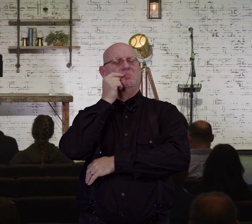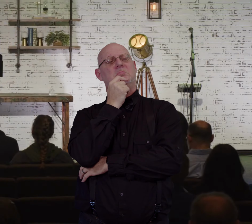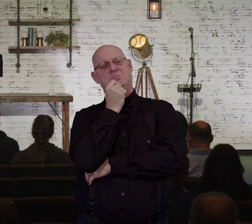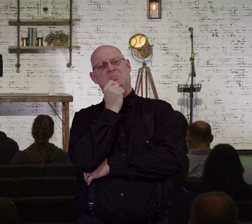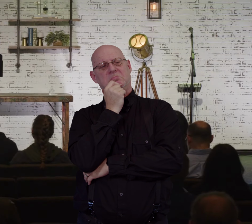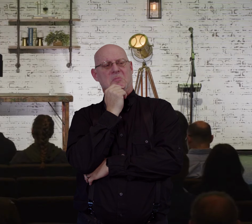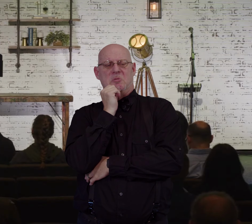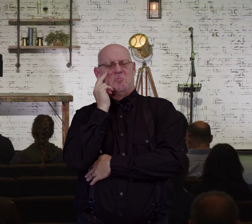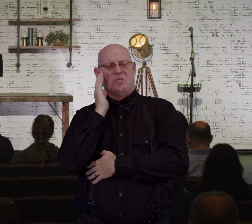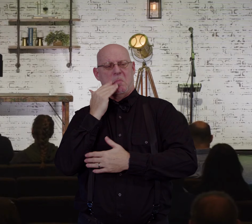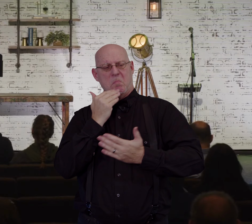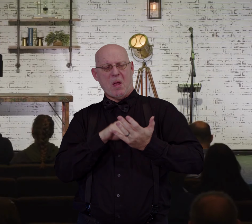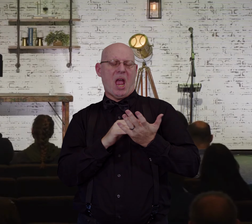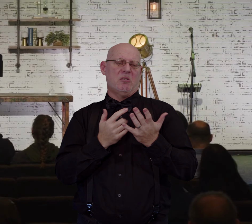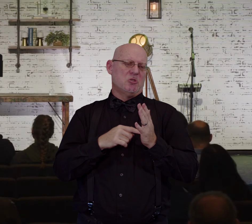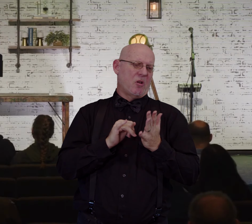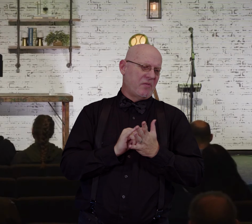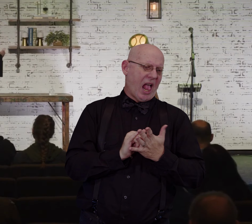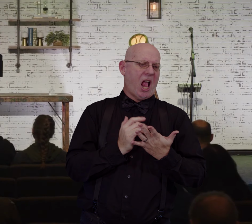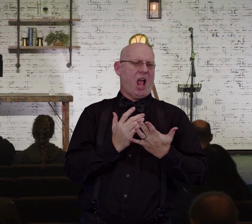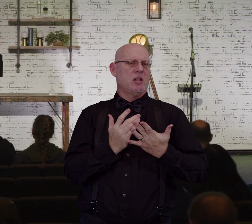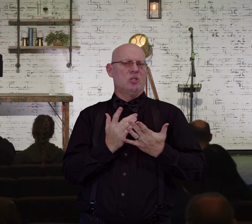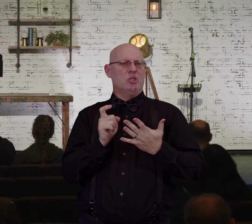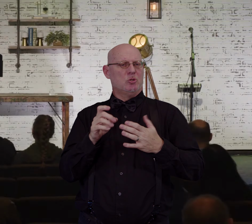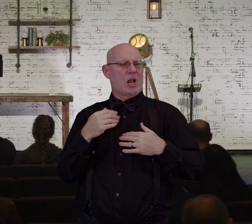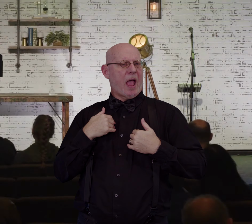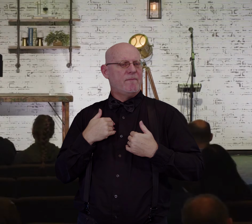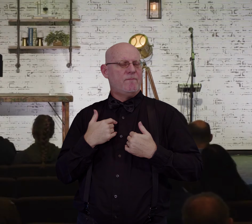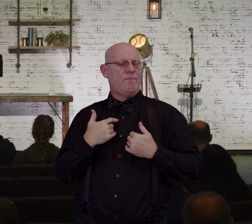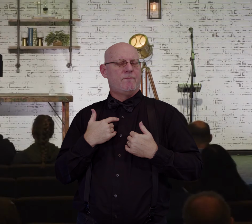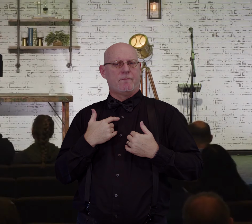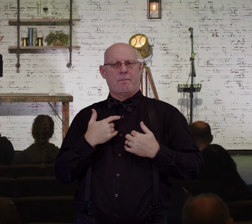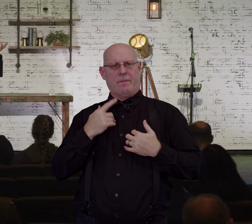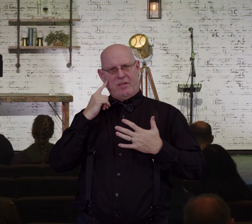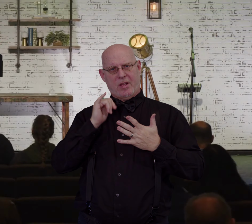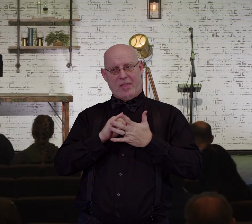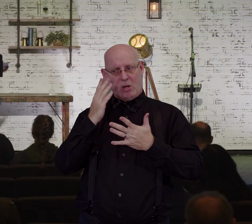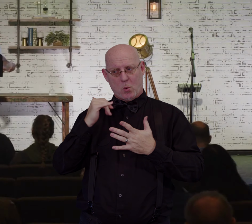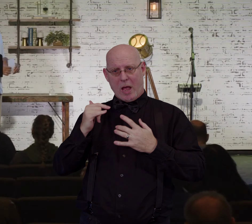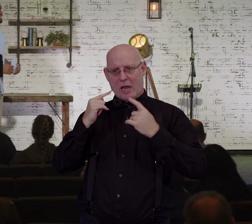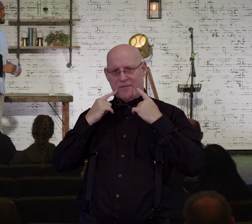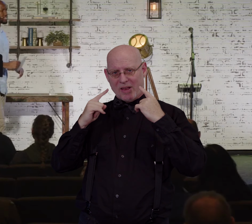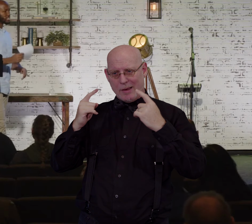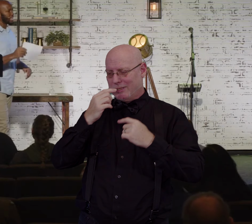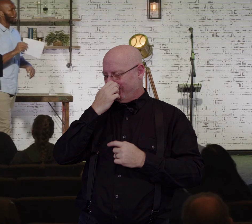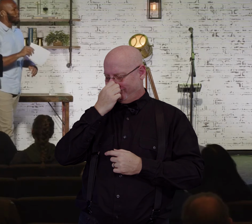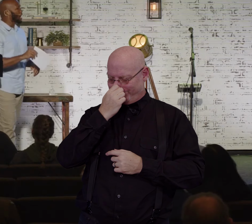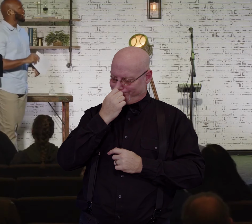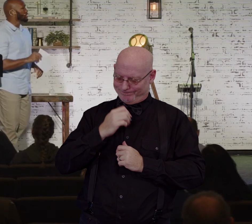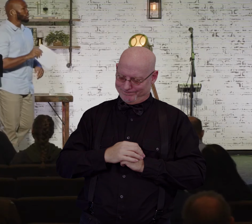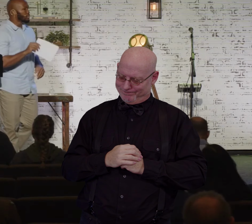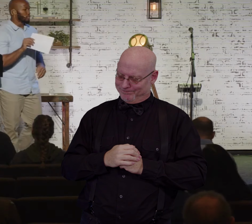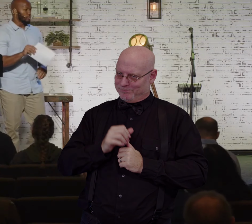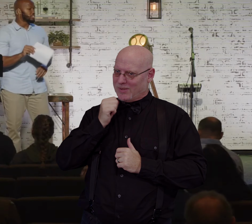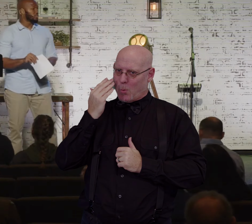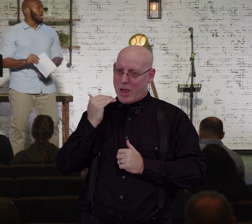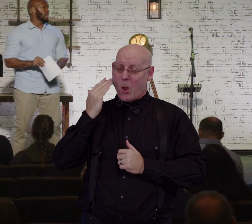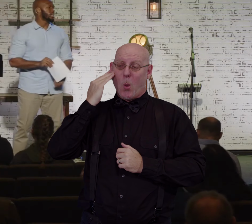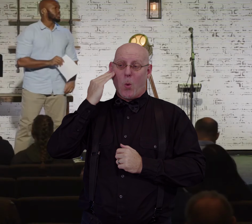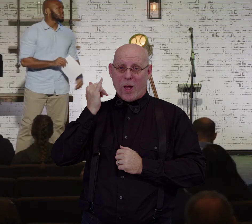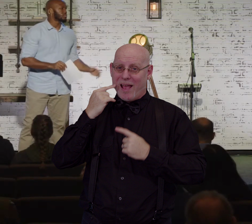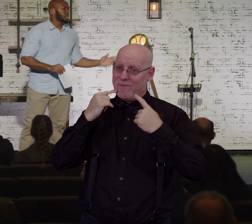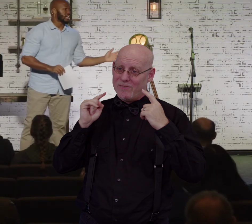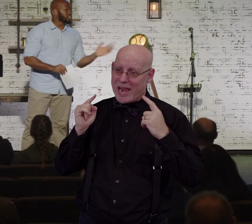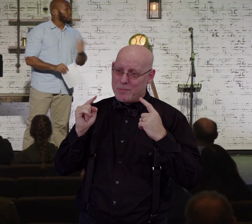like, don't seem that bad. They deserve that. That's what they should have got. And if you're thinking that's why he made national headlines, that's not why. The reason